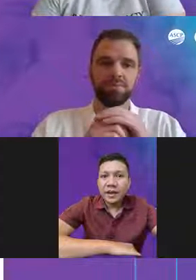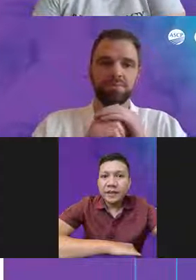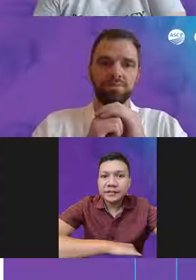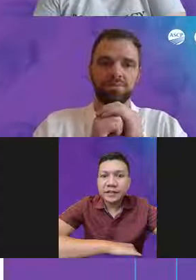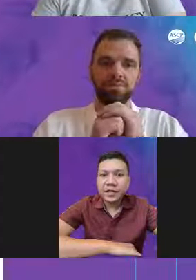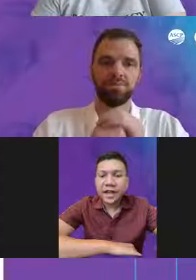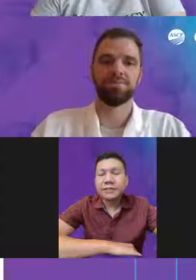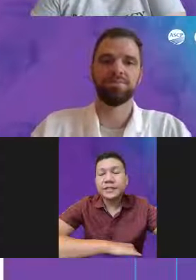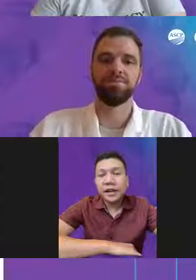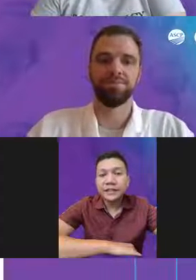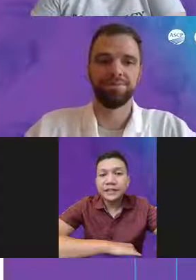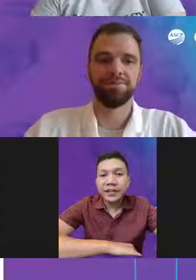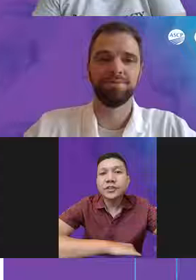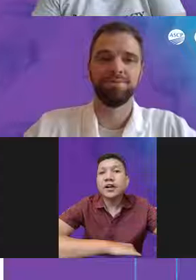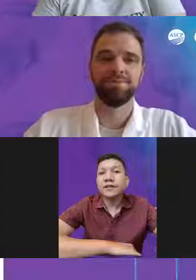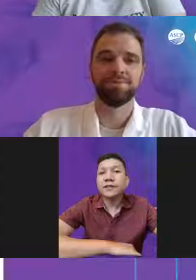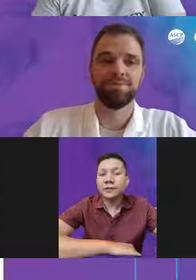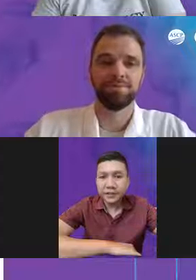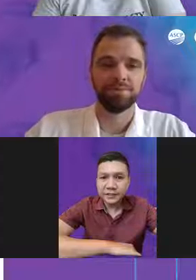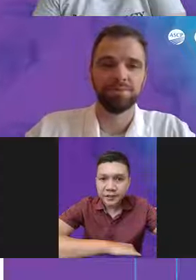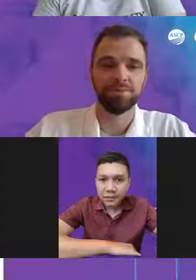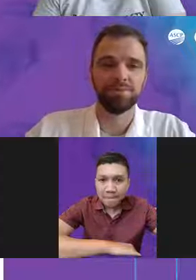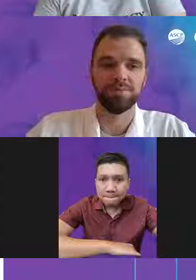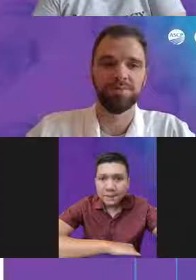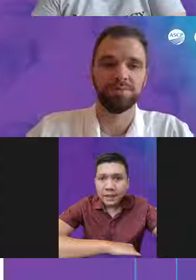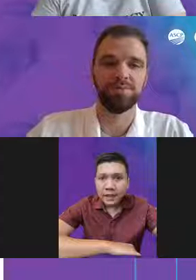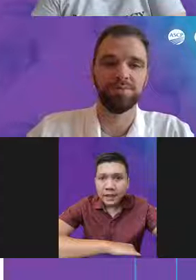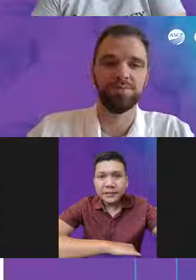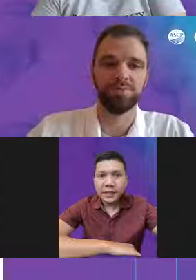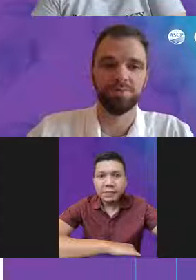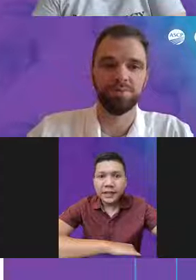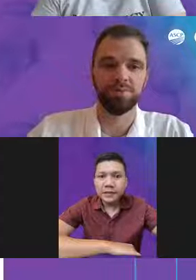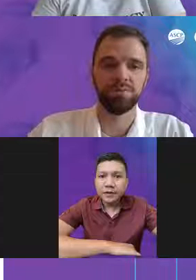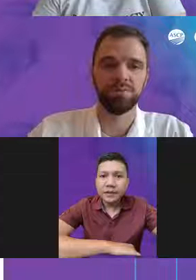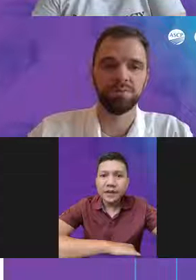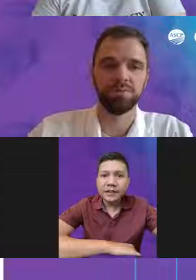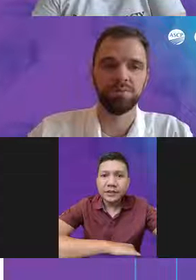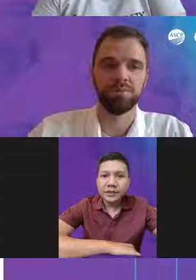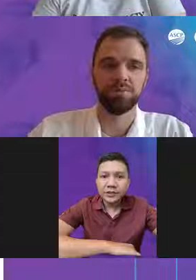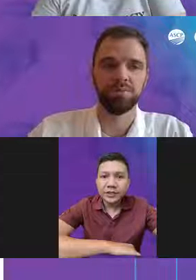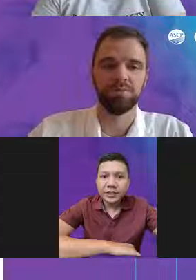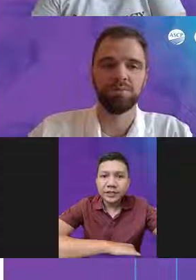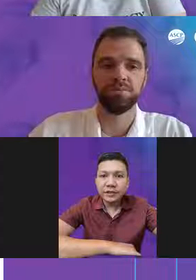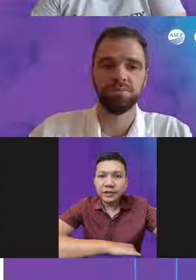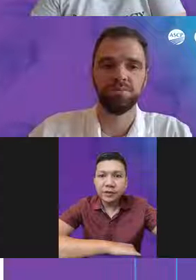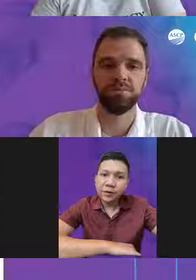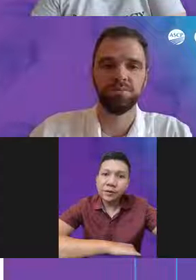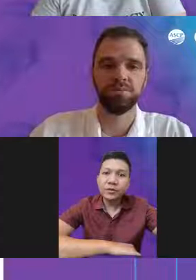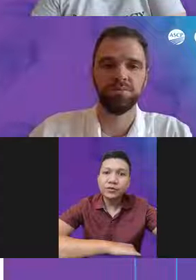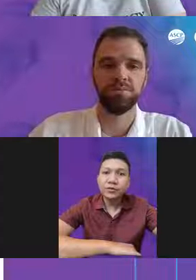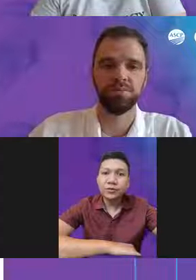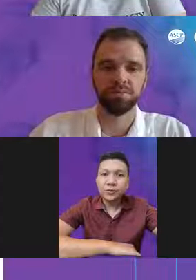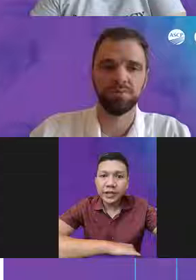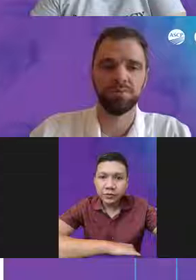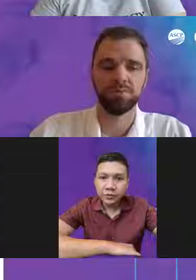the mitotic stage of the red cells. And in the cytoplasm of that is, you'll see light